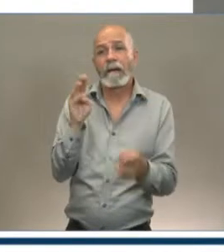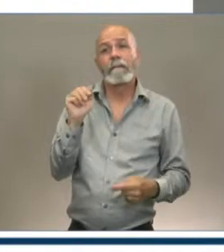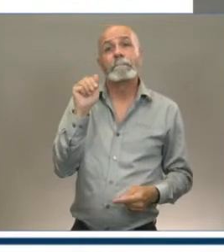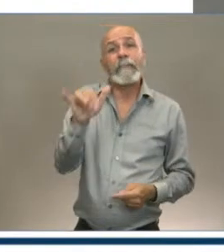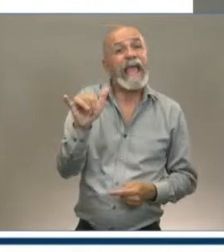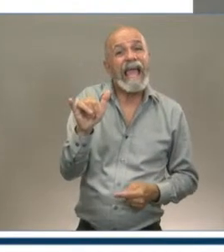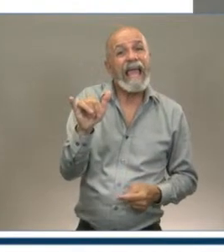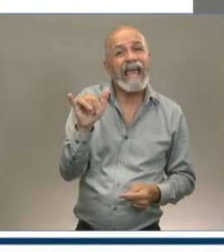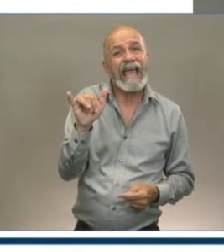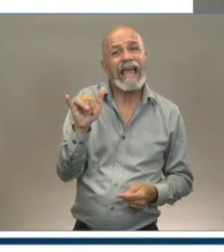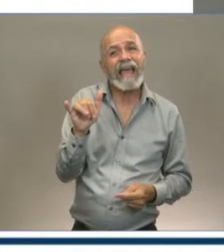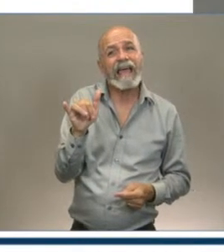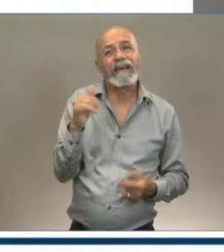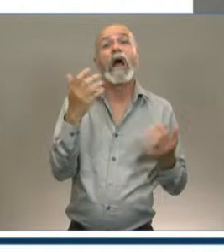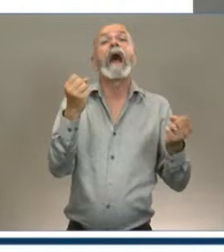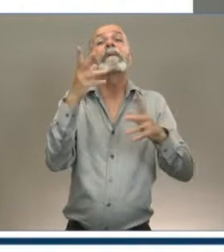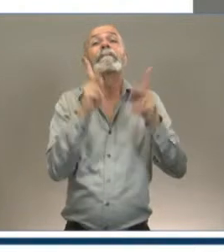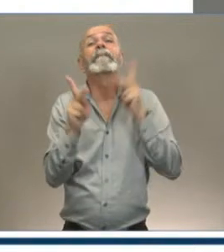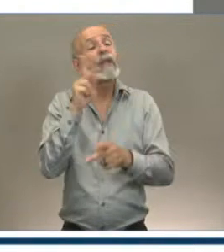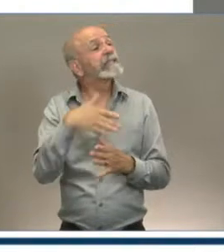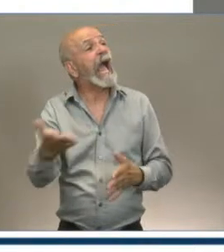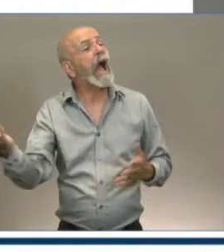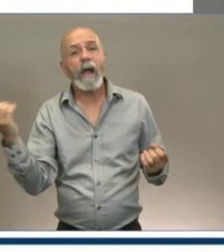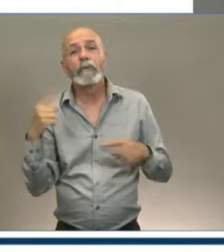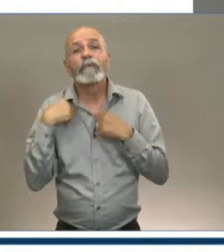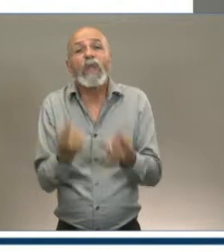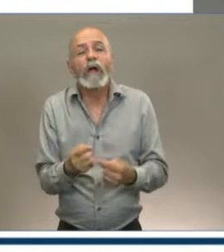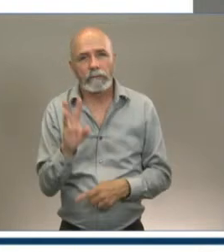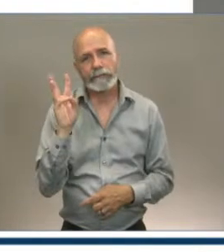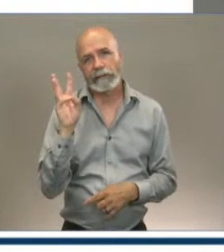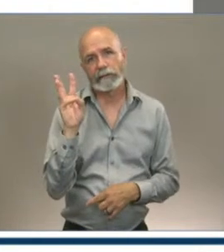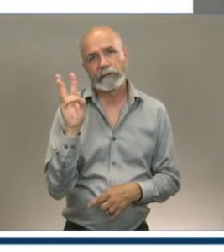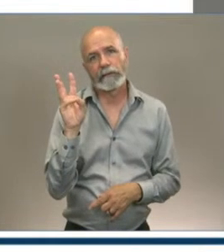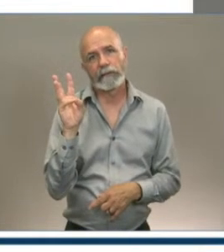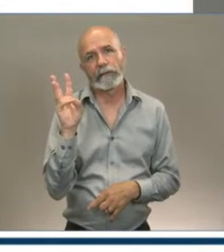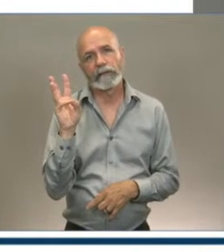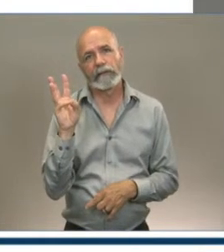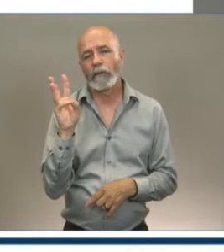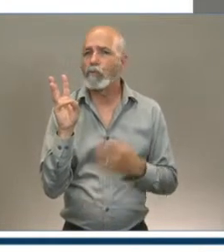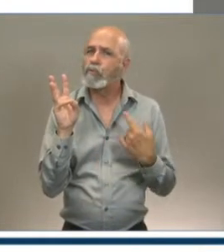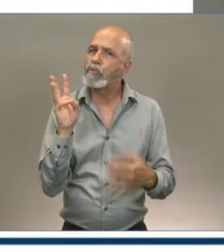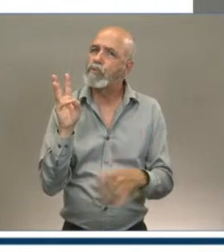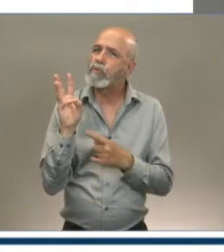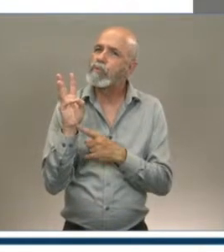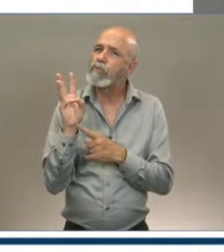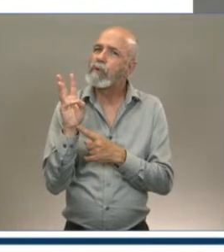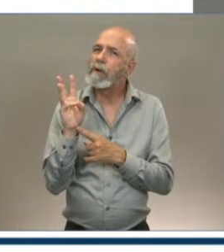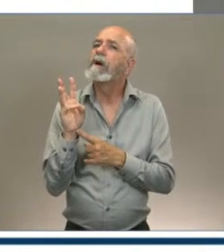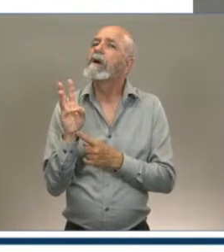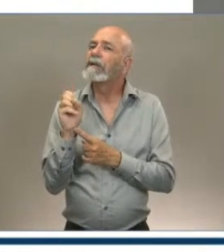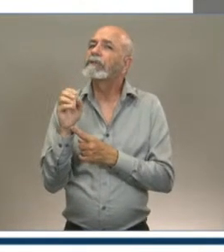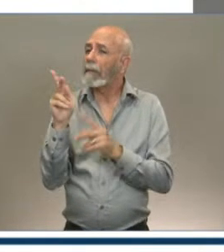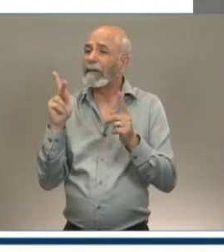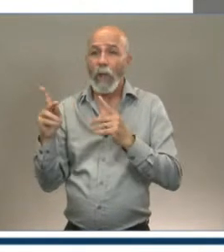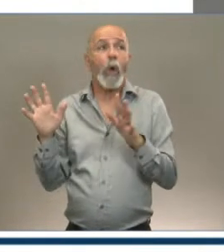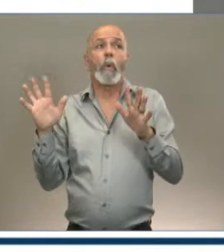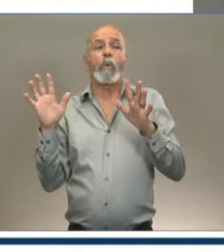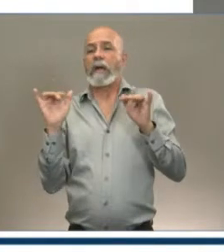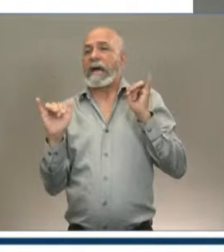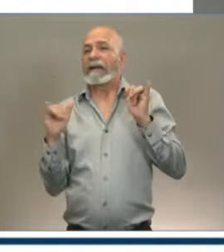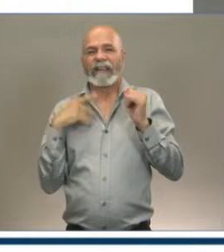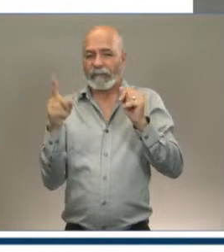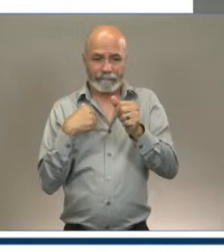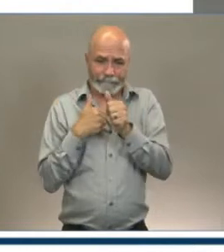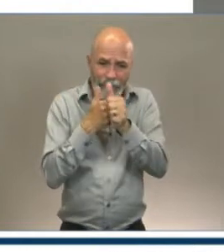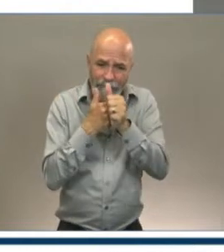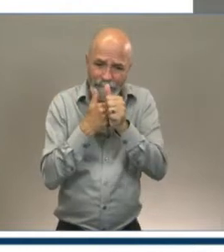COVID. Nova Scotians are known for buckling down and doing what is necessary to get the job done. Most of